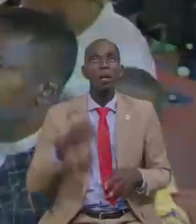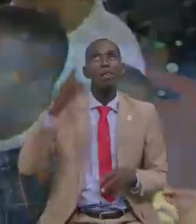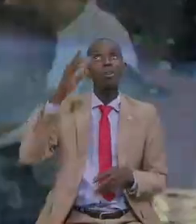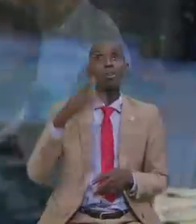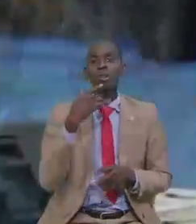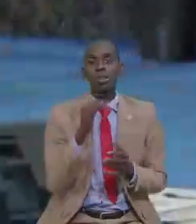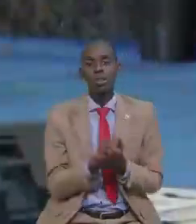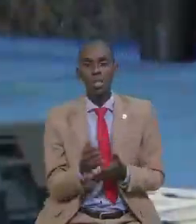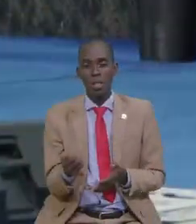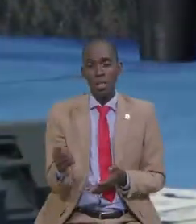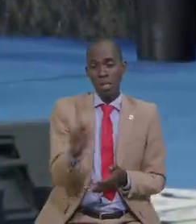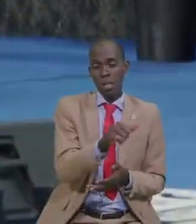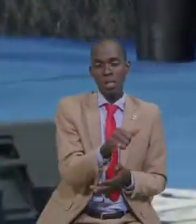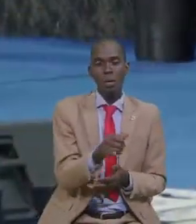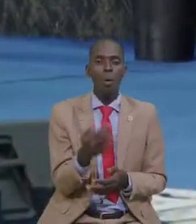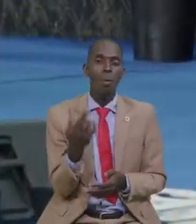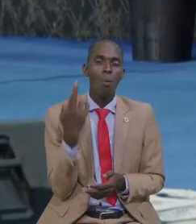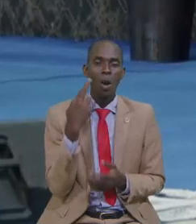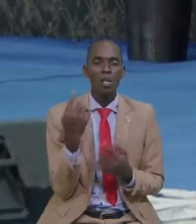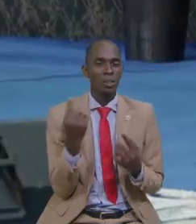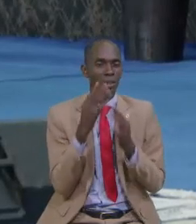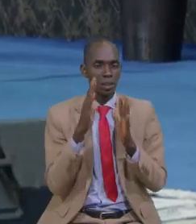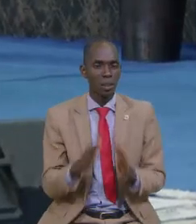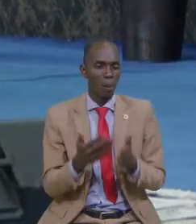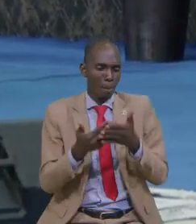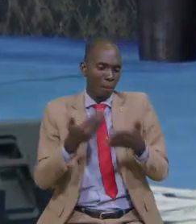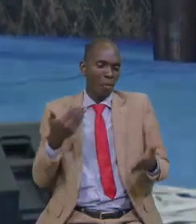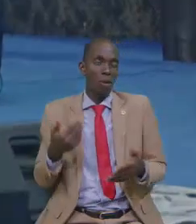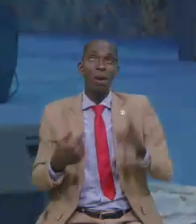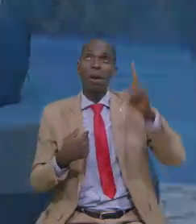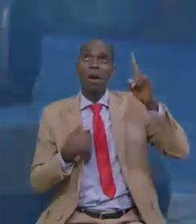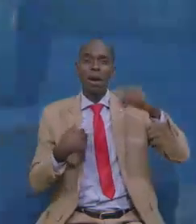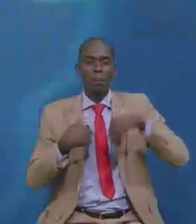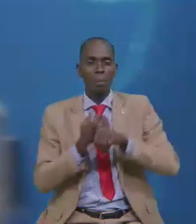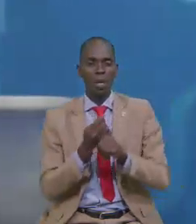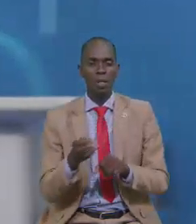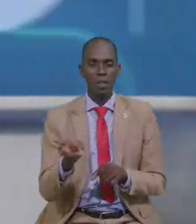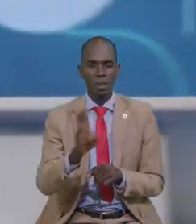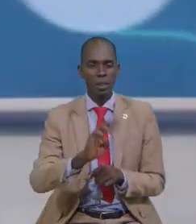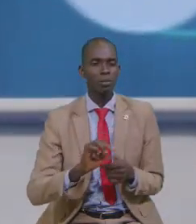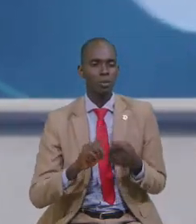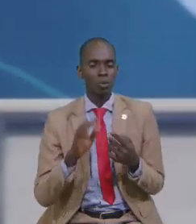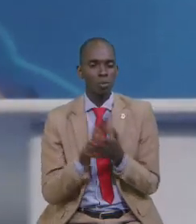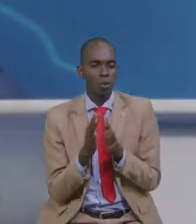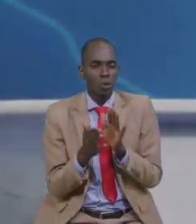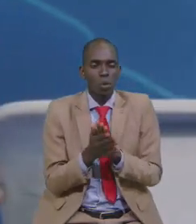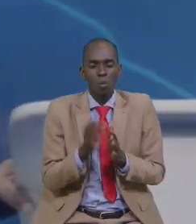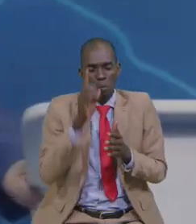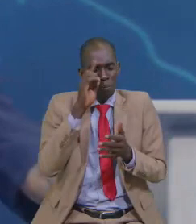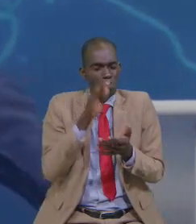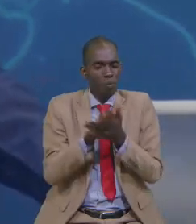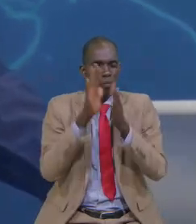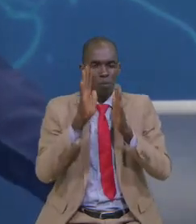sinners before. I made them saints. Come, come. And come and stand before or beside